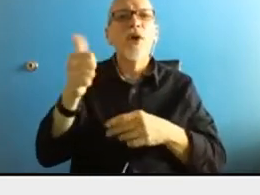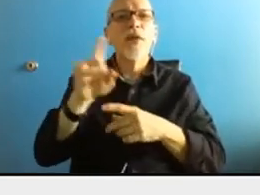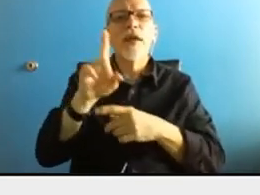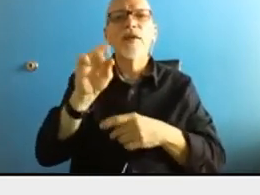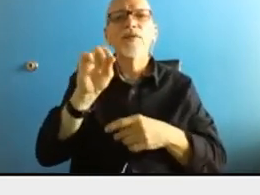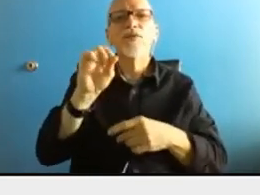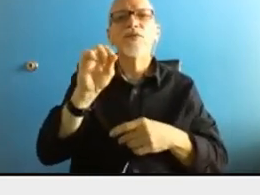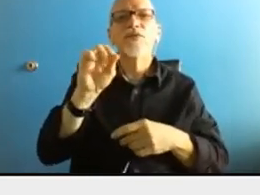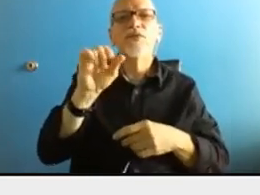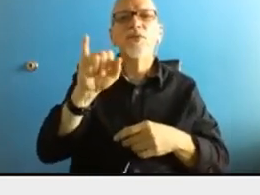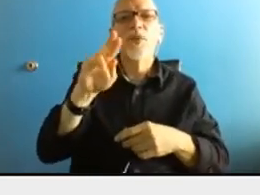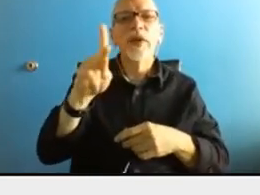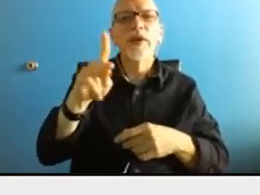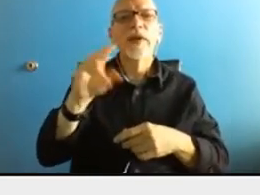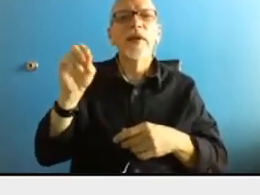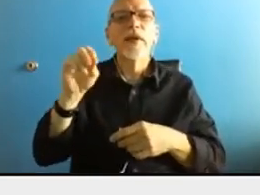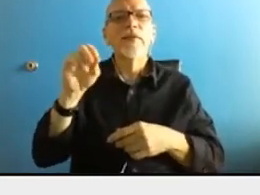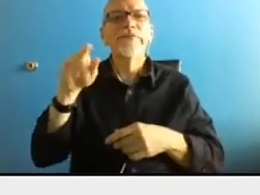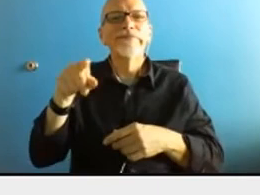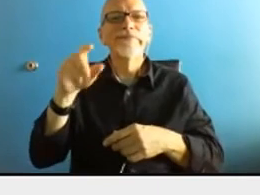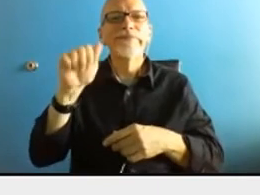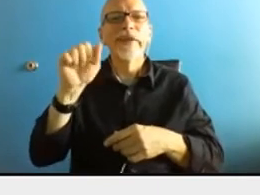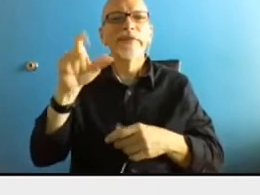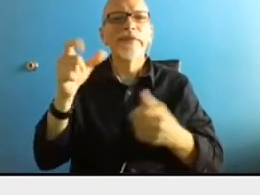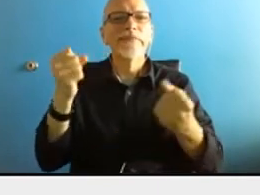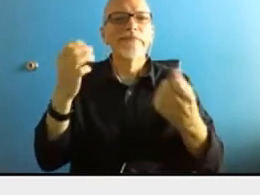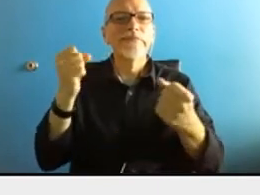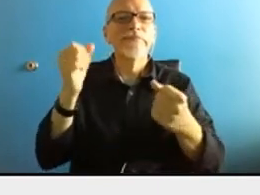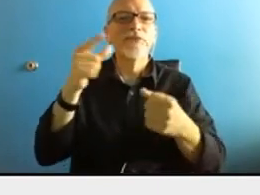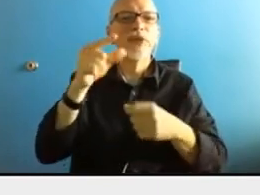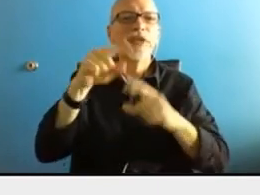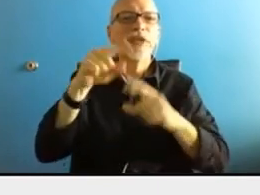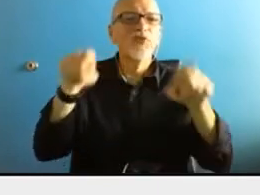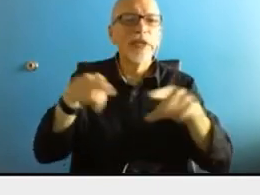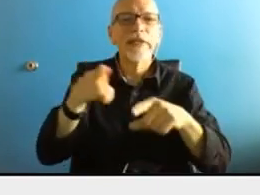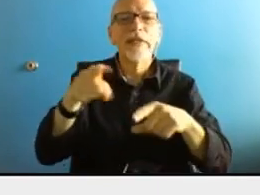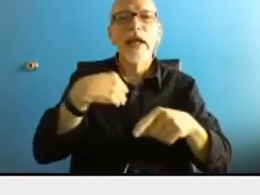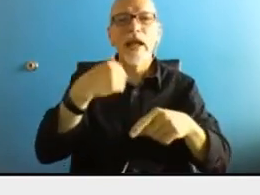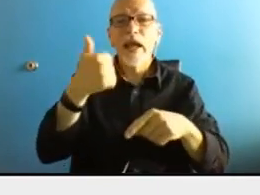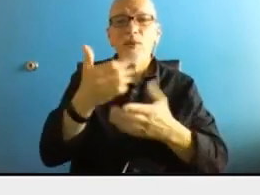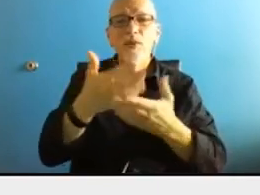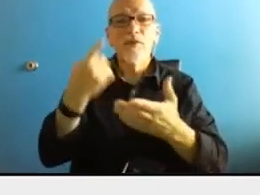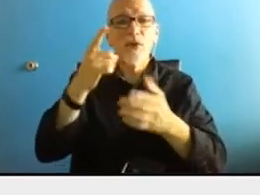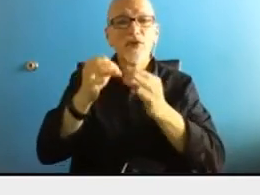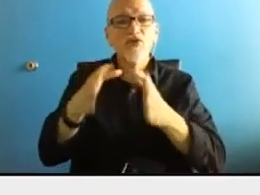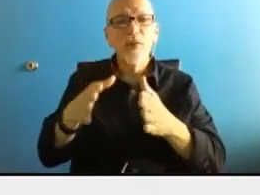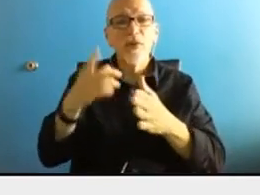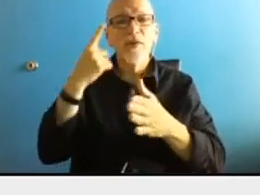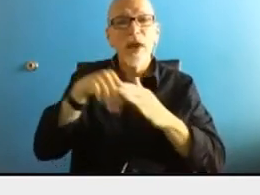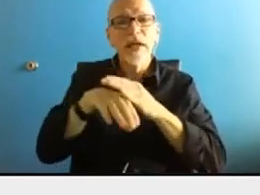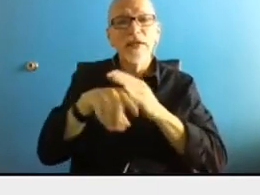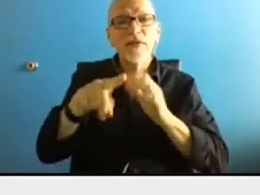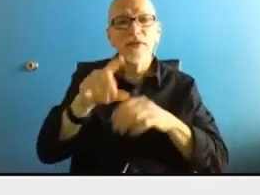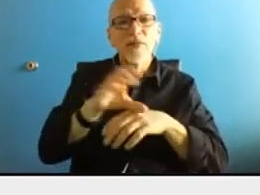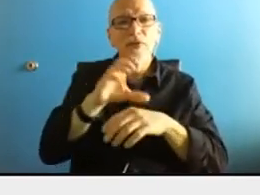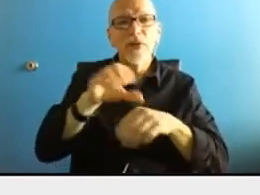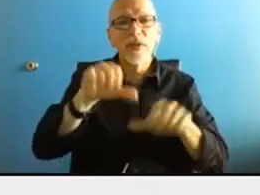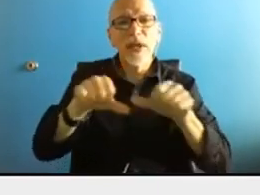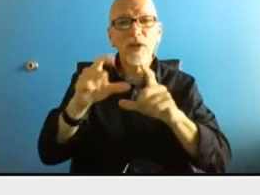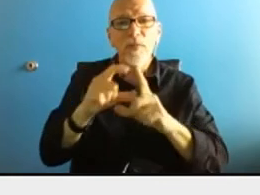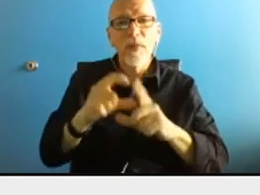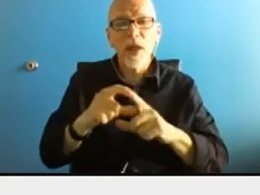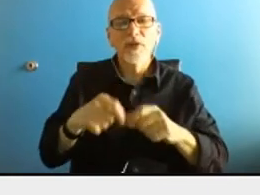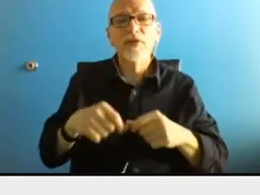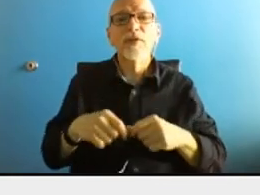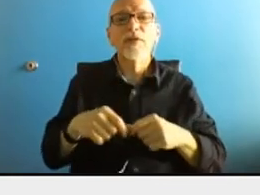Screen for ASL presentations. They want to know are there any resources for interpreters to gain access to computer science terminology? They've